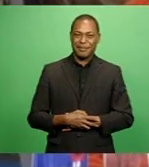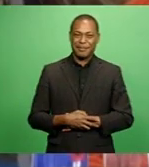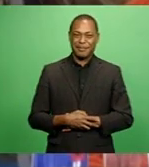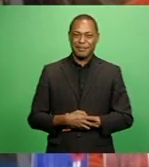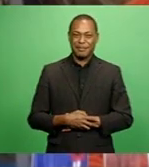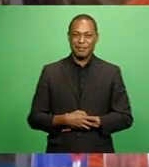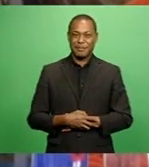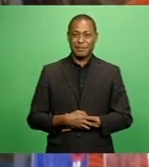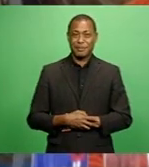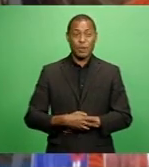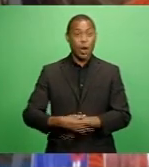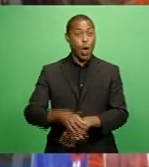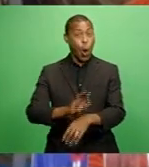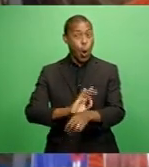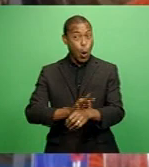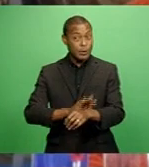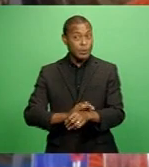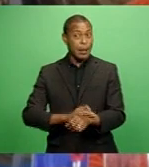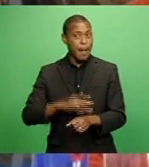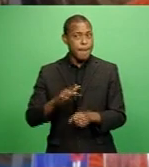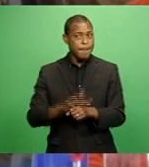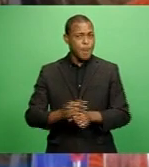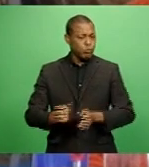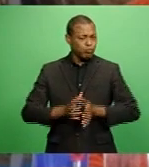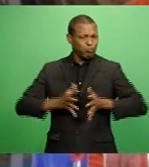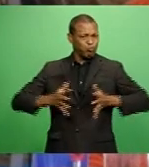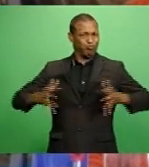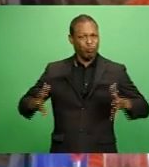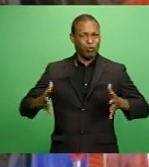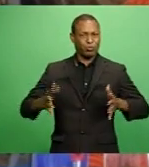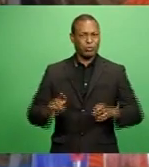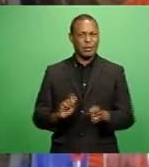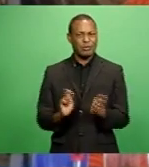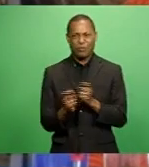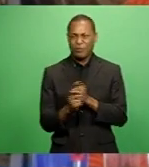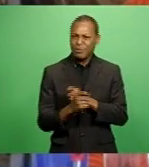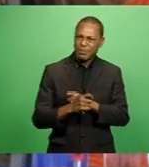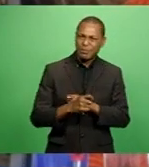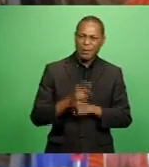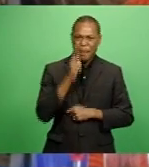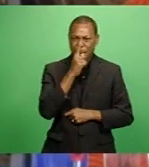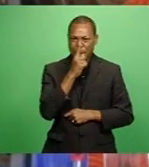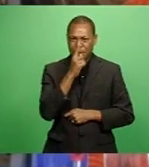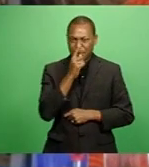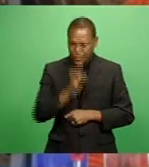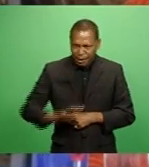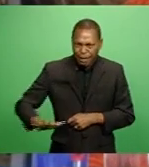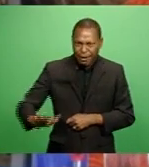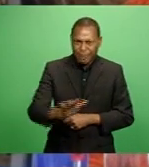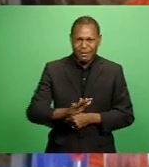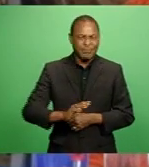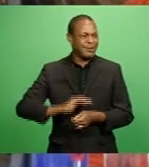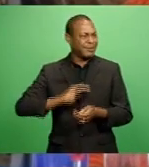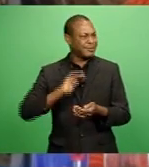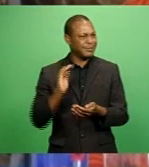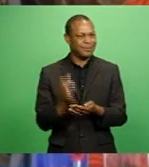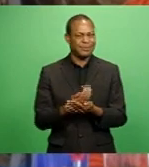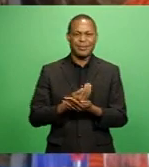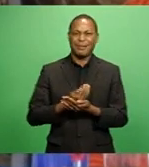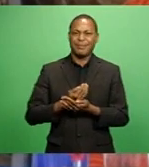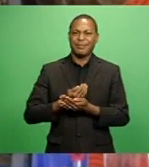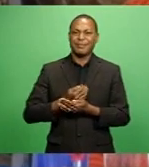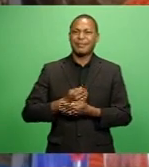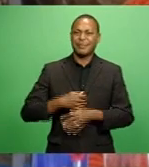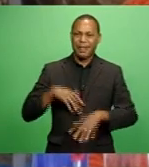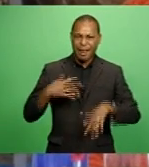This hospital will make a huge difference for the people in this area, and it will surely save lives. One